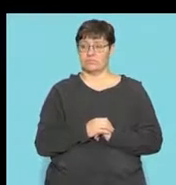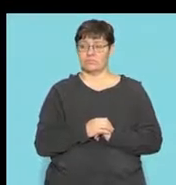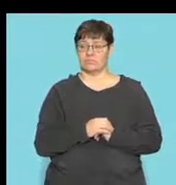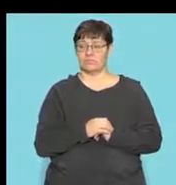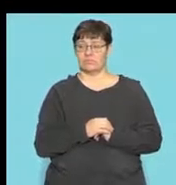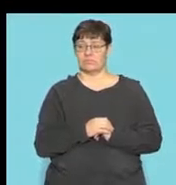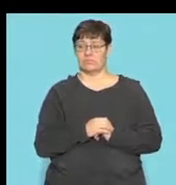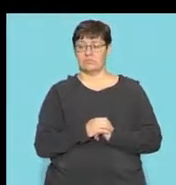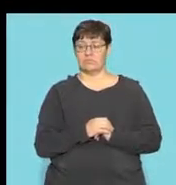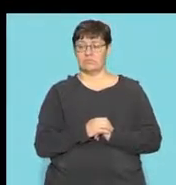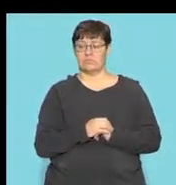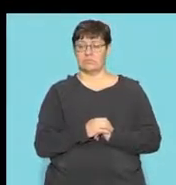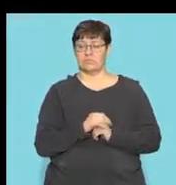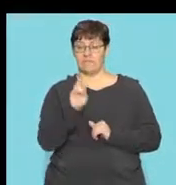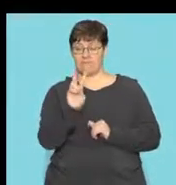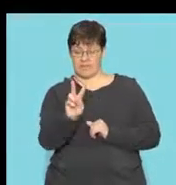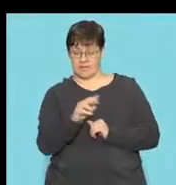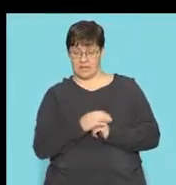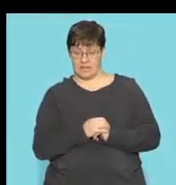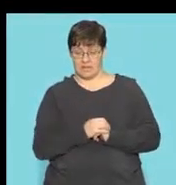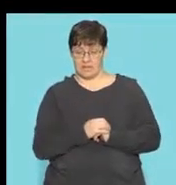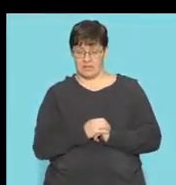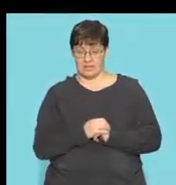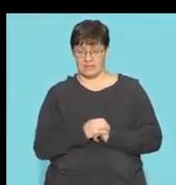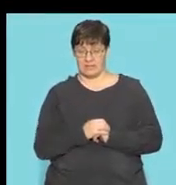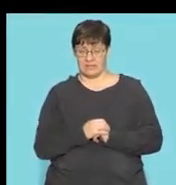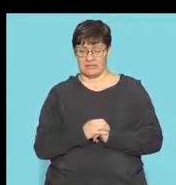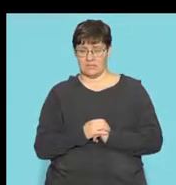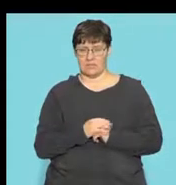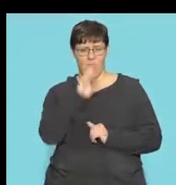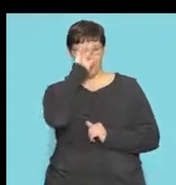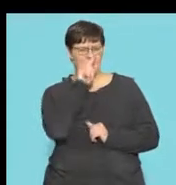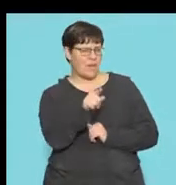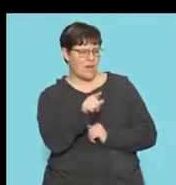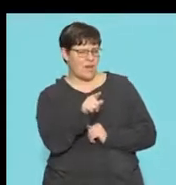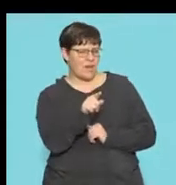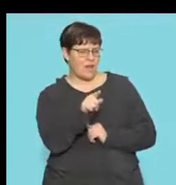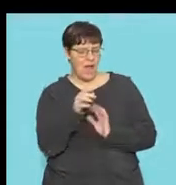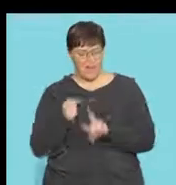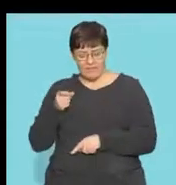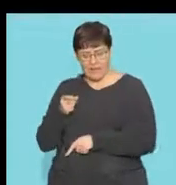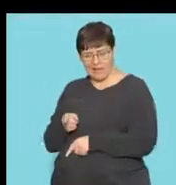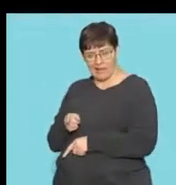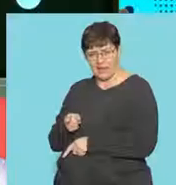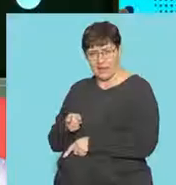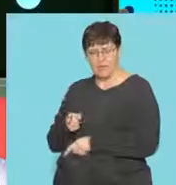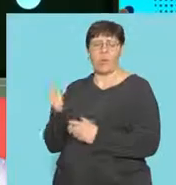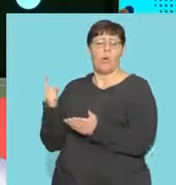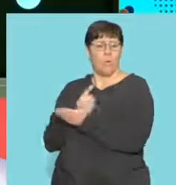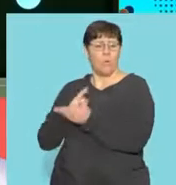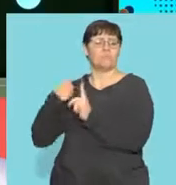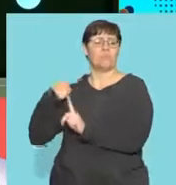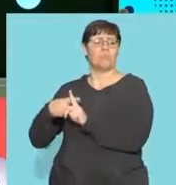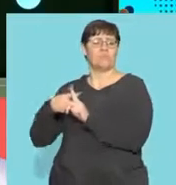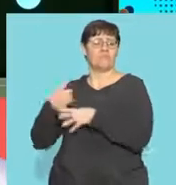minus 1.02 volts. Do you remember that for the galvanic cell, we always